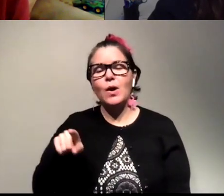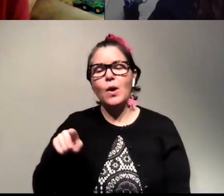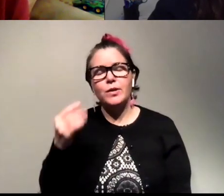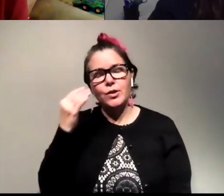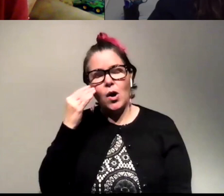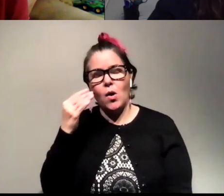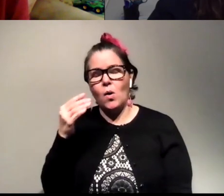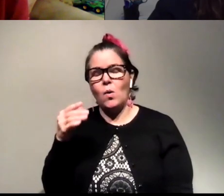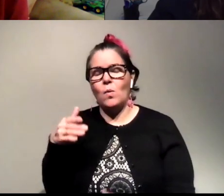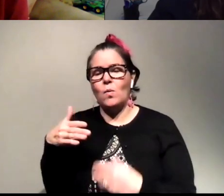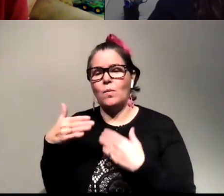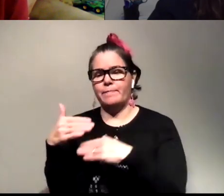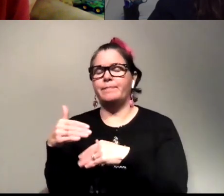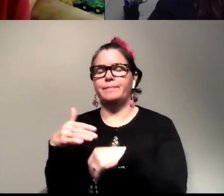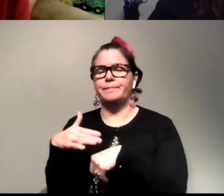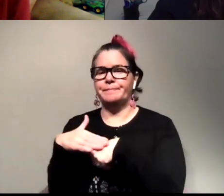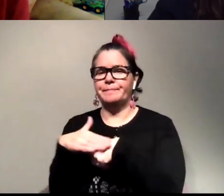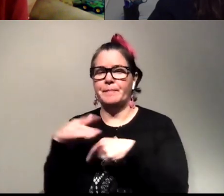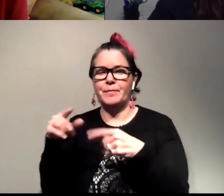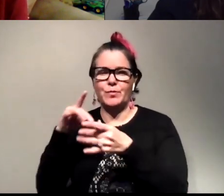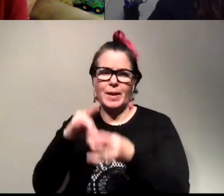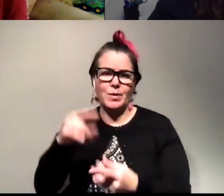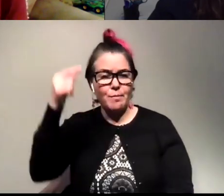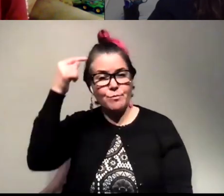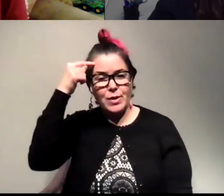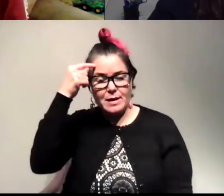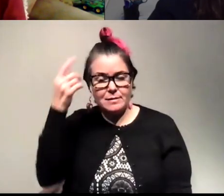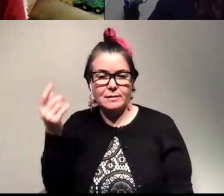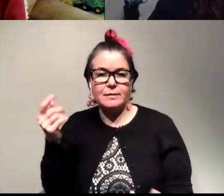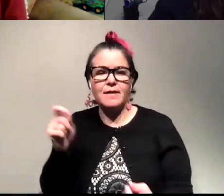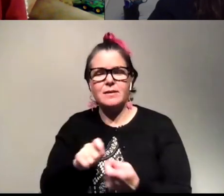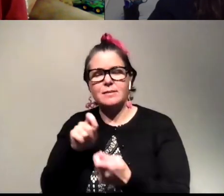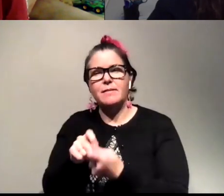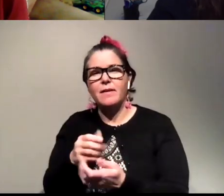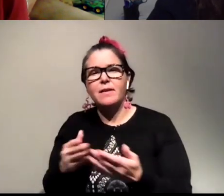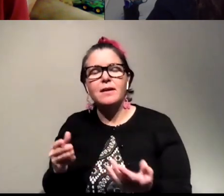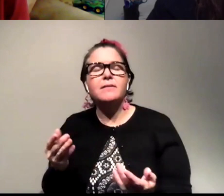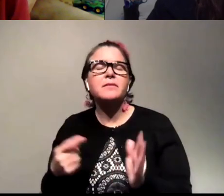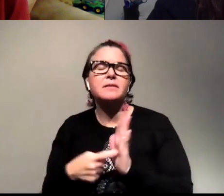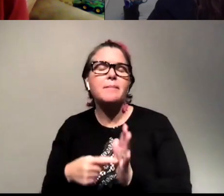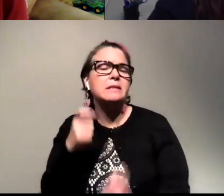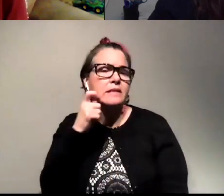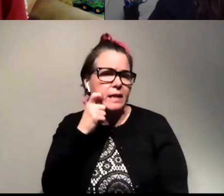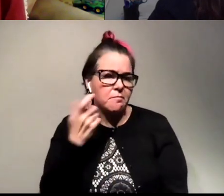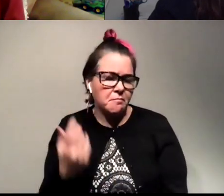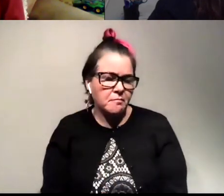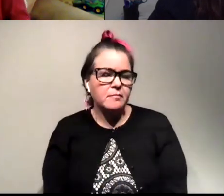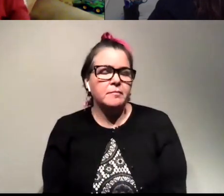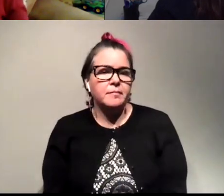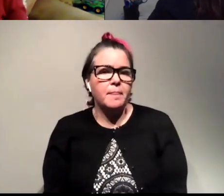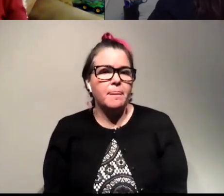now about the brain. There are certain things like, take the skin. We